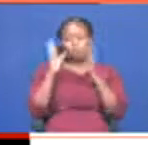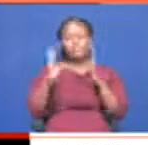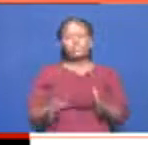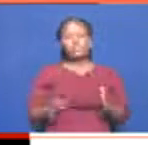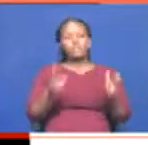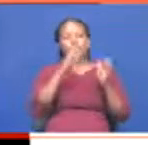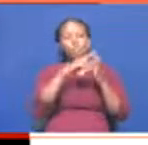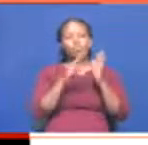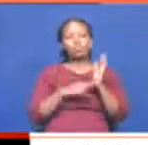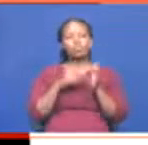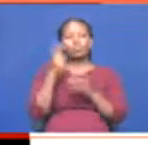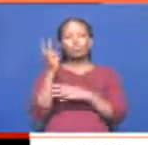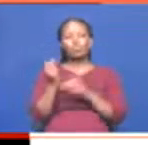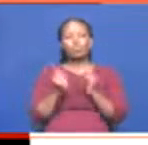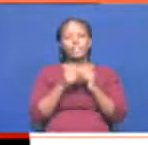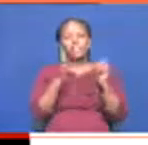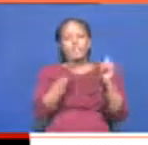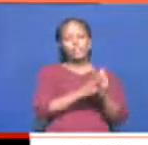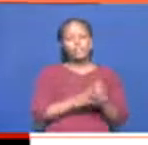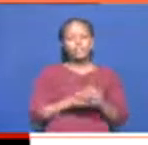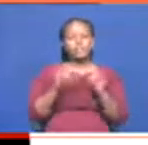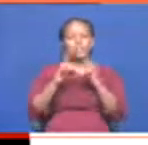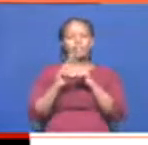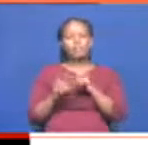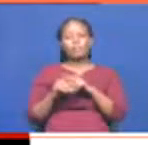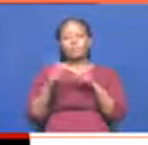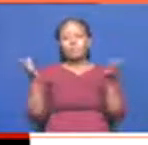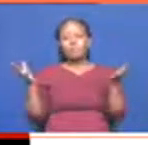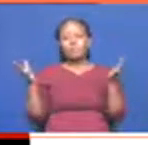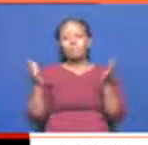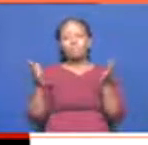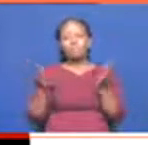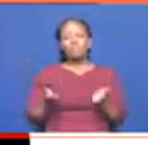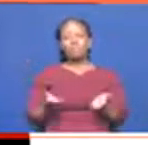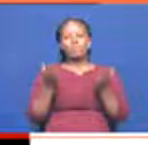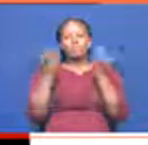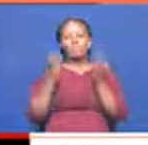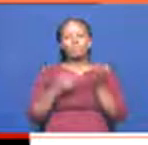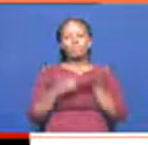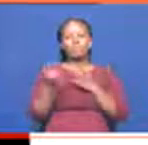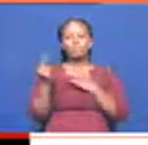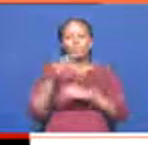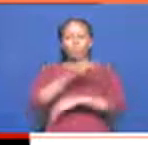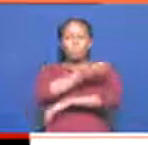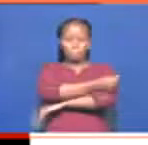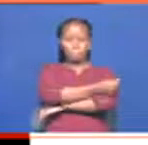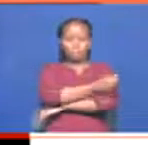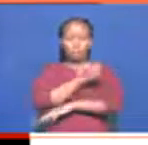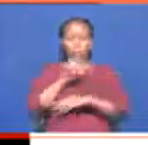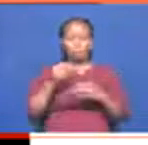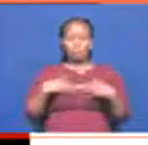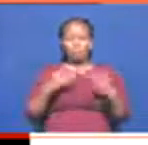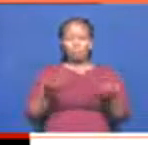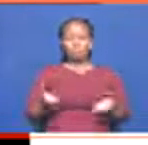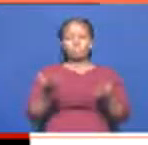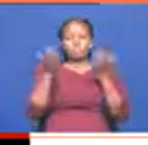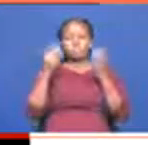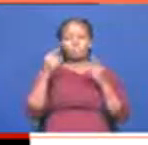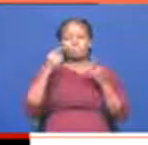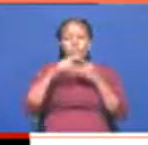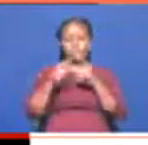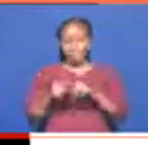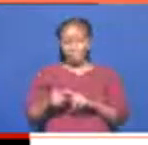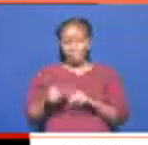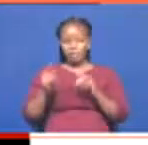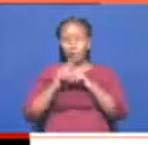also the scale of fees for engineering. This will ensure enhanced standards and also